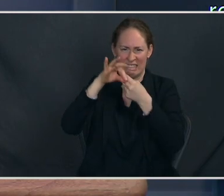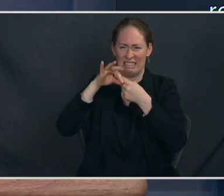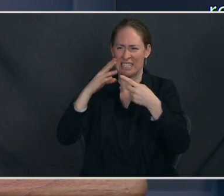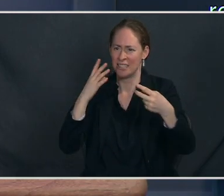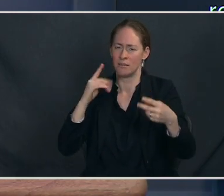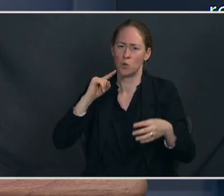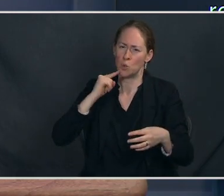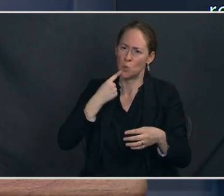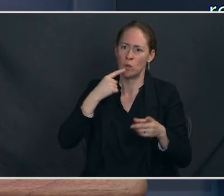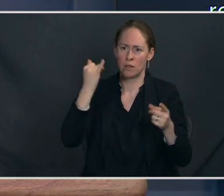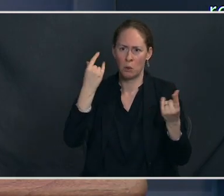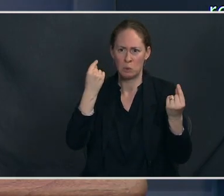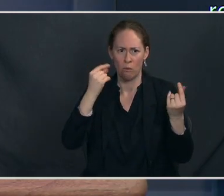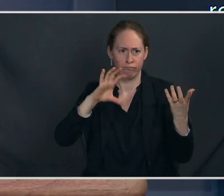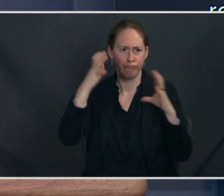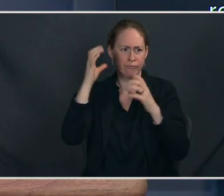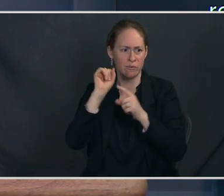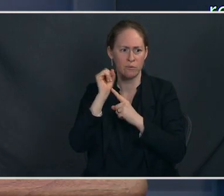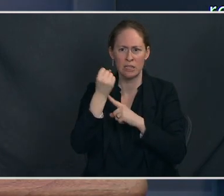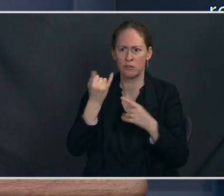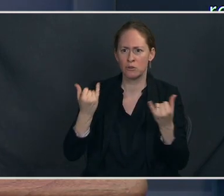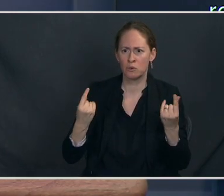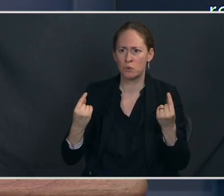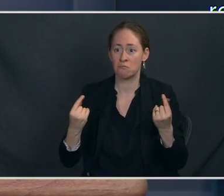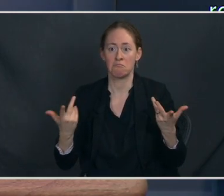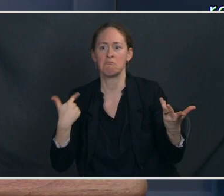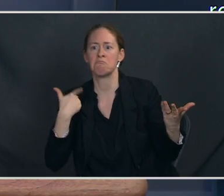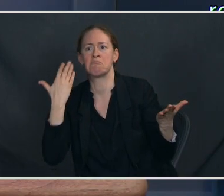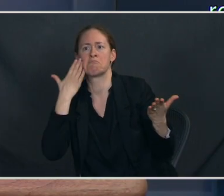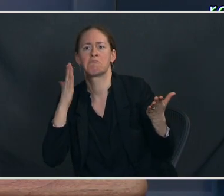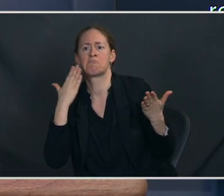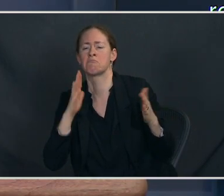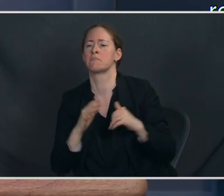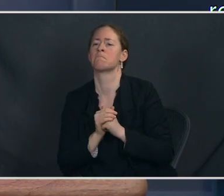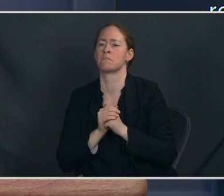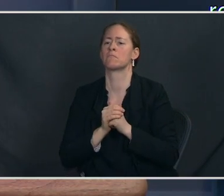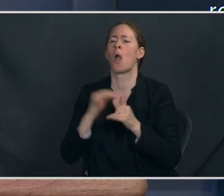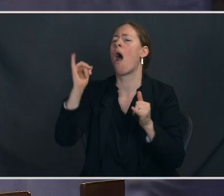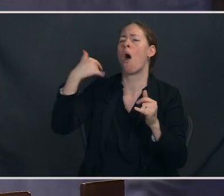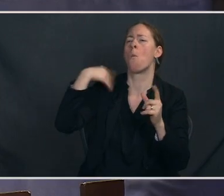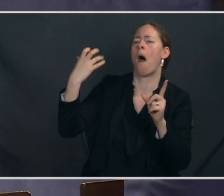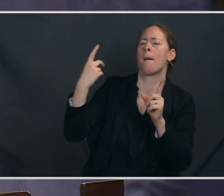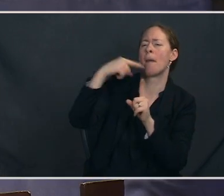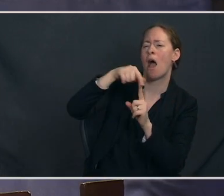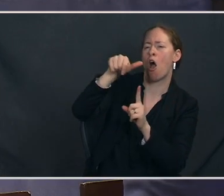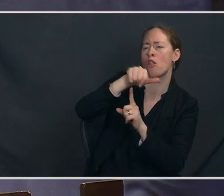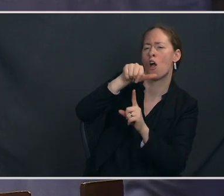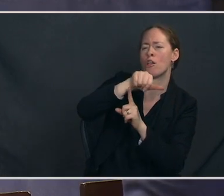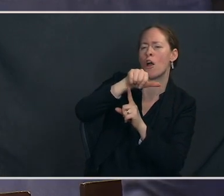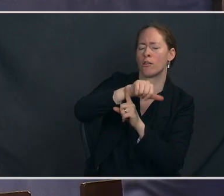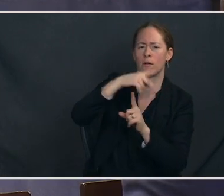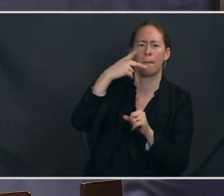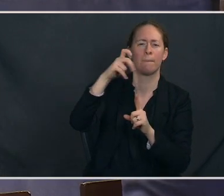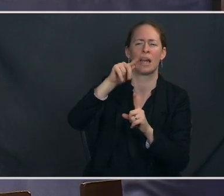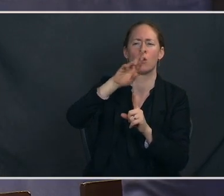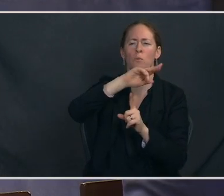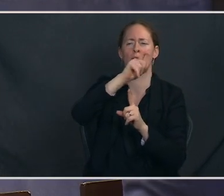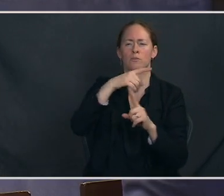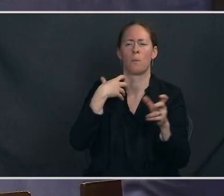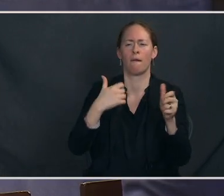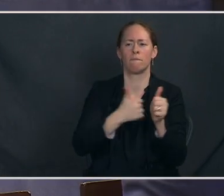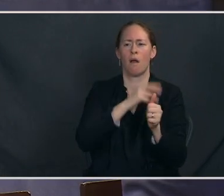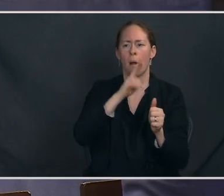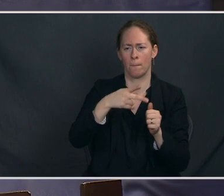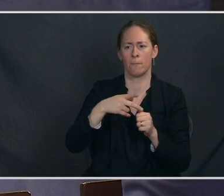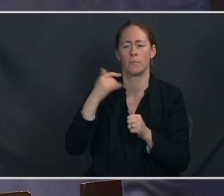for you as well. Go ahead. I just wanted to circle back to Peter's question. So Dr. Fauci on Fox today went back to